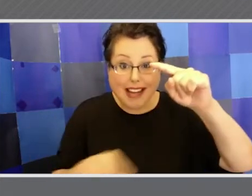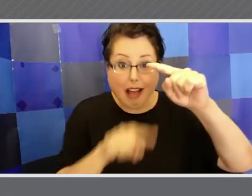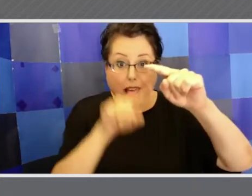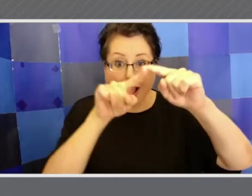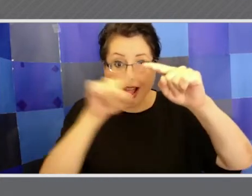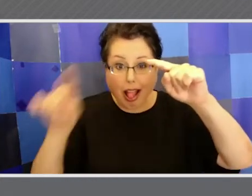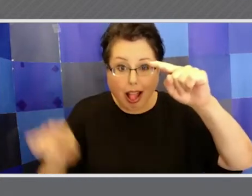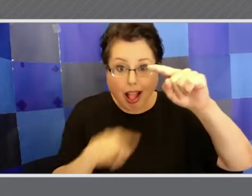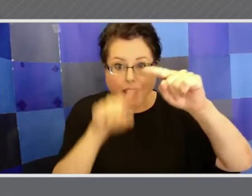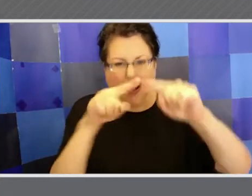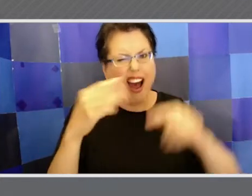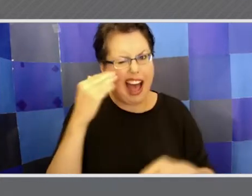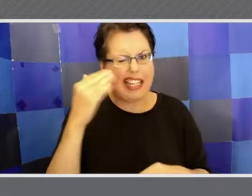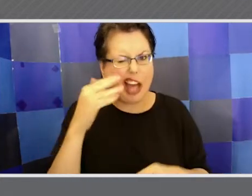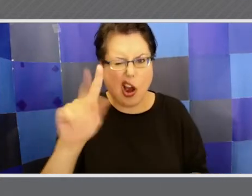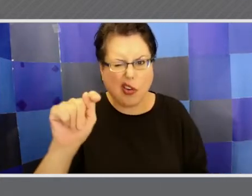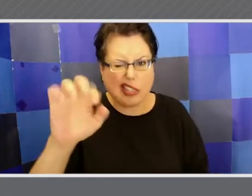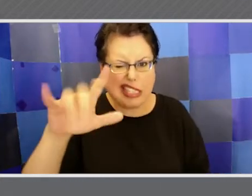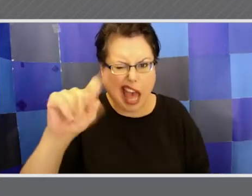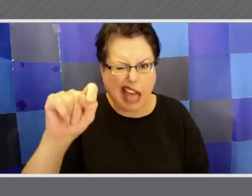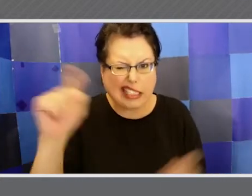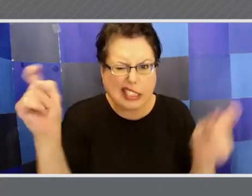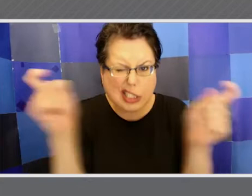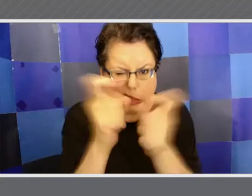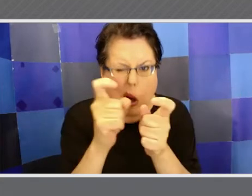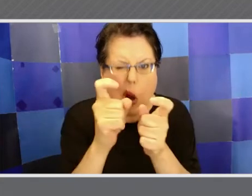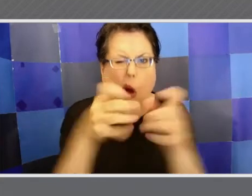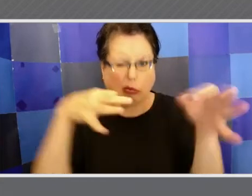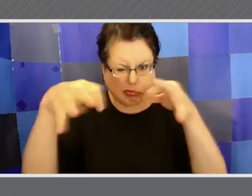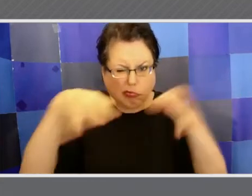there's a lot going on, so I'm just going to read through it.